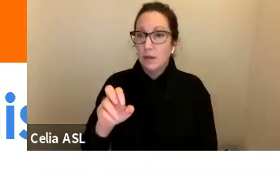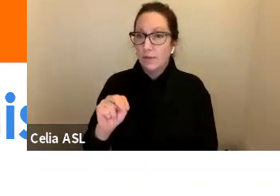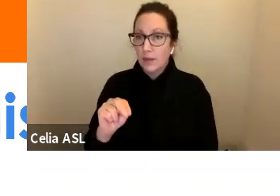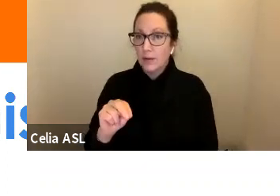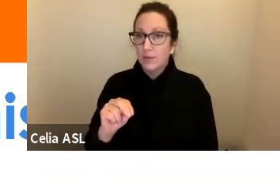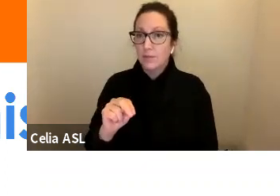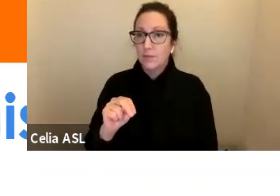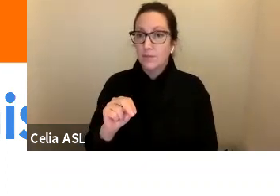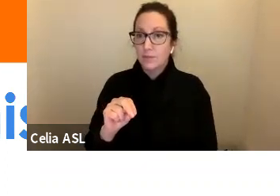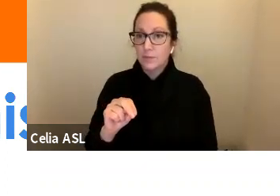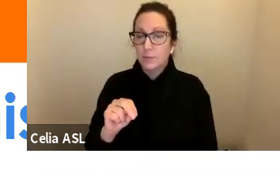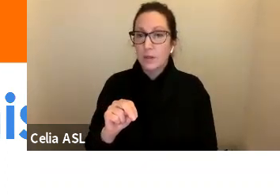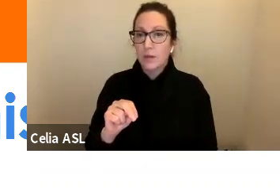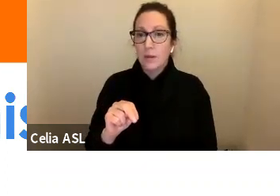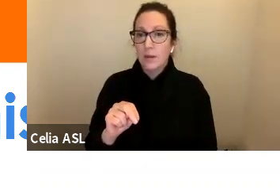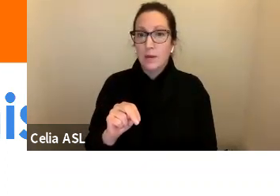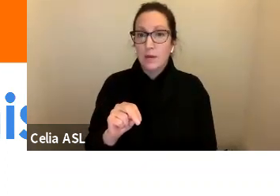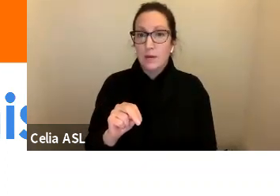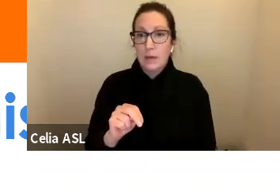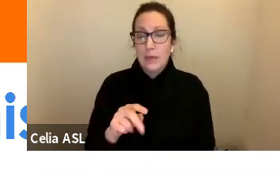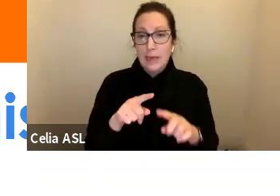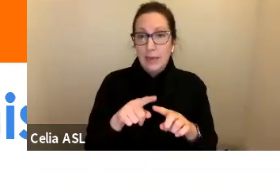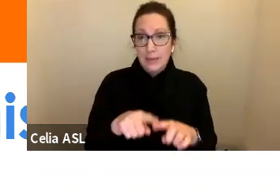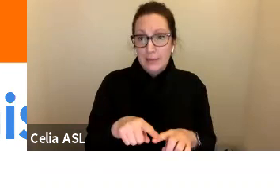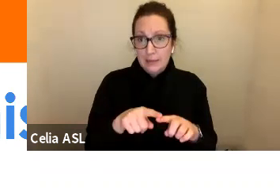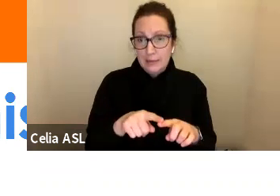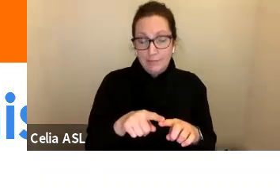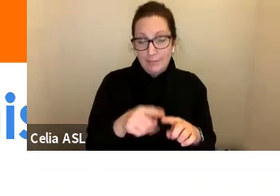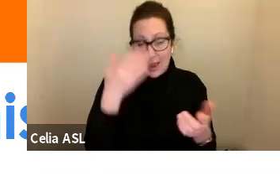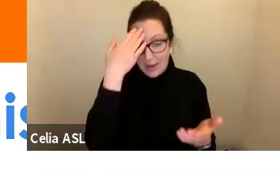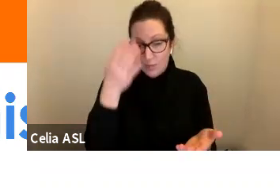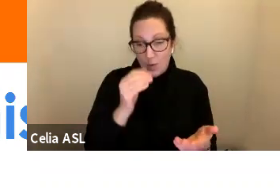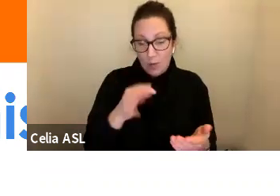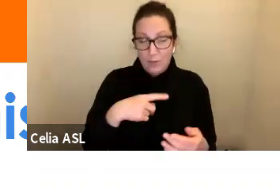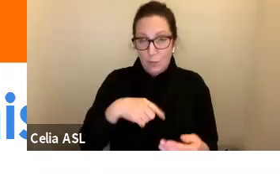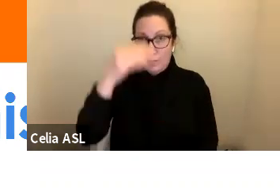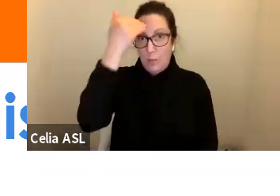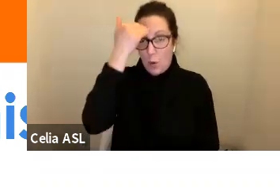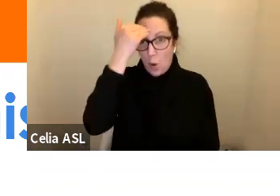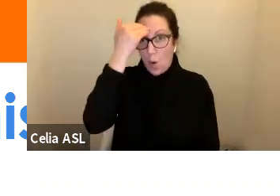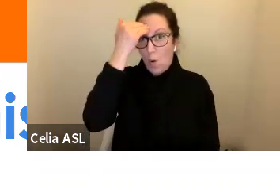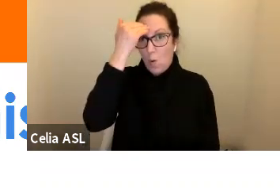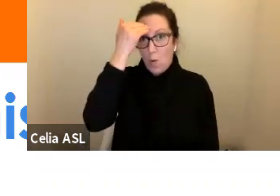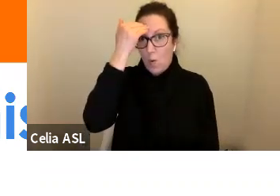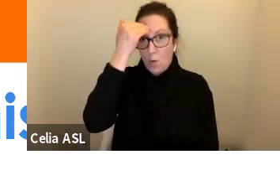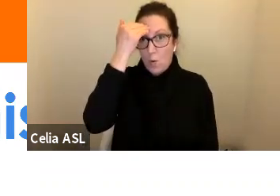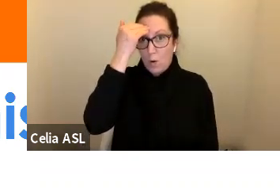know for sure what the impetus is or was for any of these policy